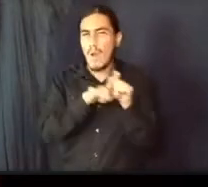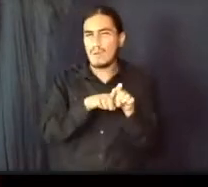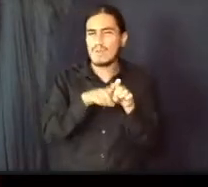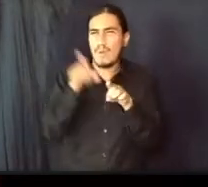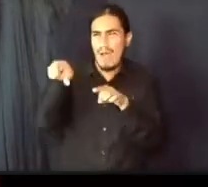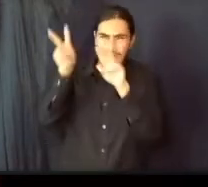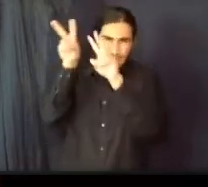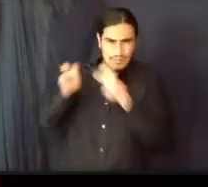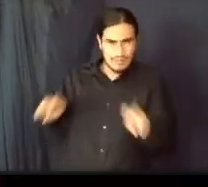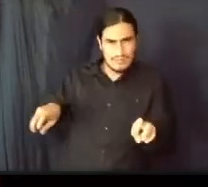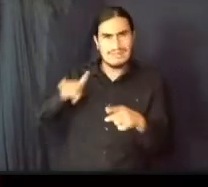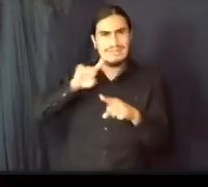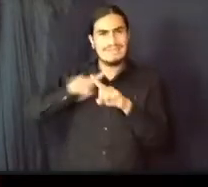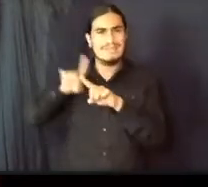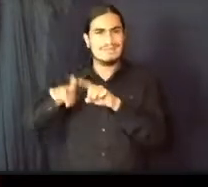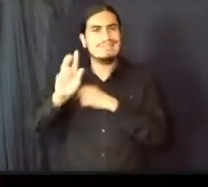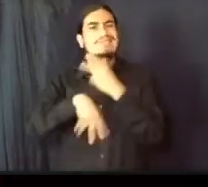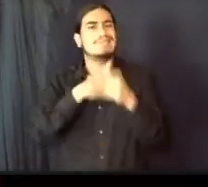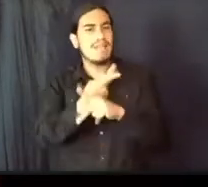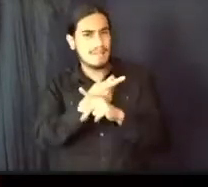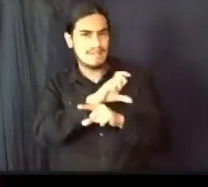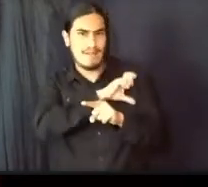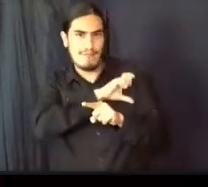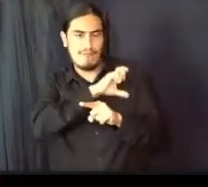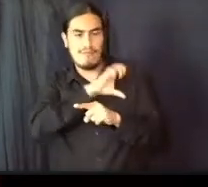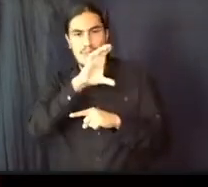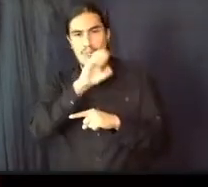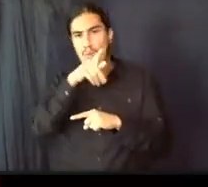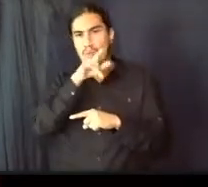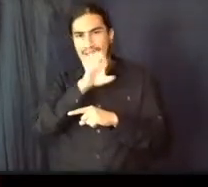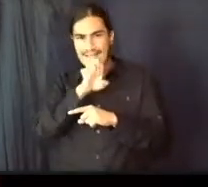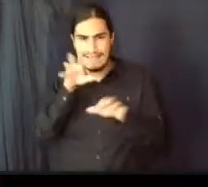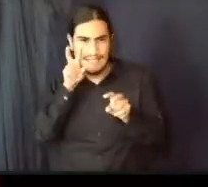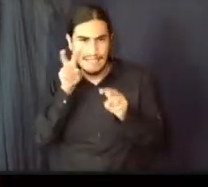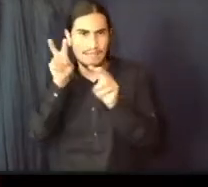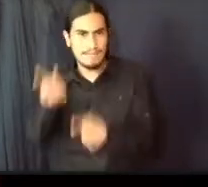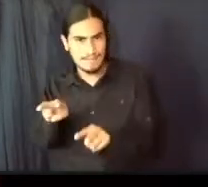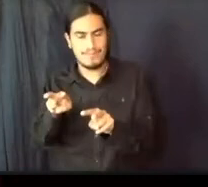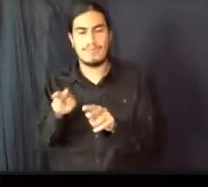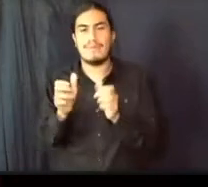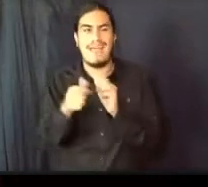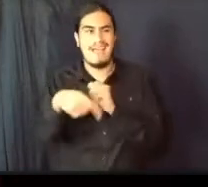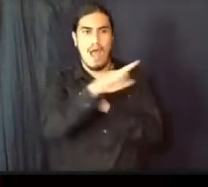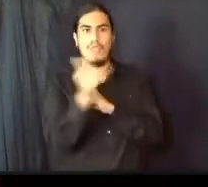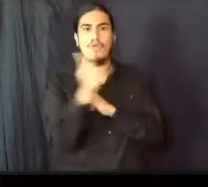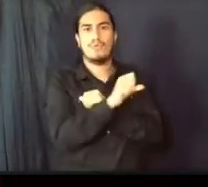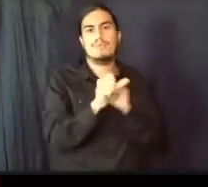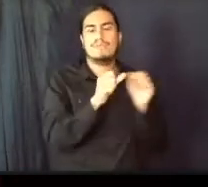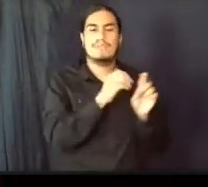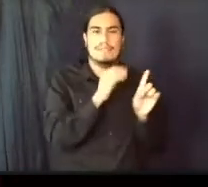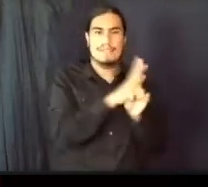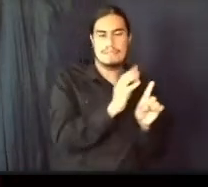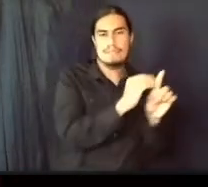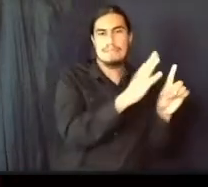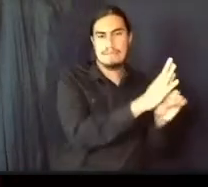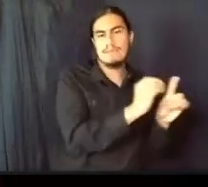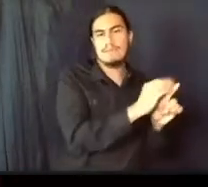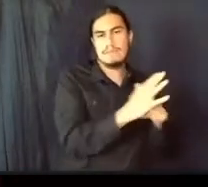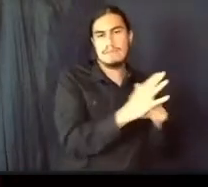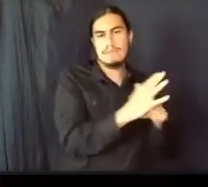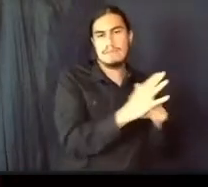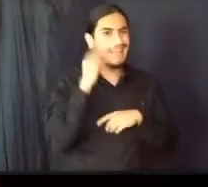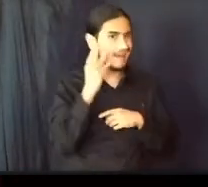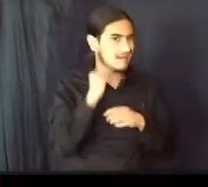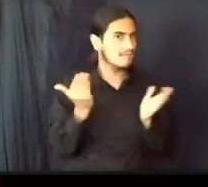spaces that multi-marginalized gendered subjects and groups are exposed to. Accounts of support groups and initiatives